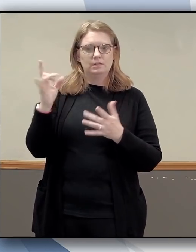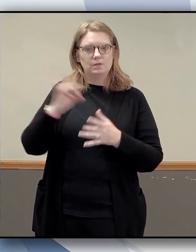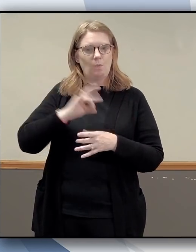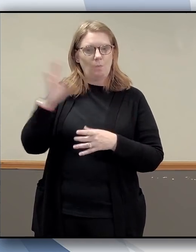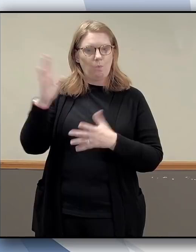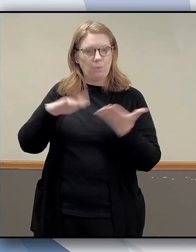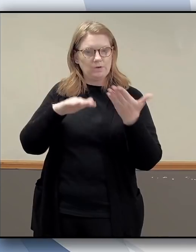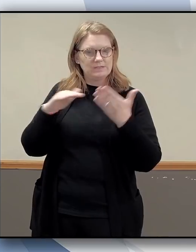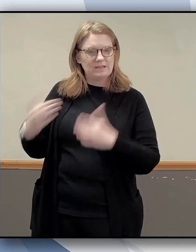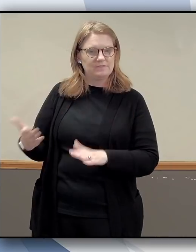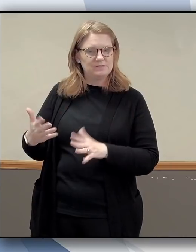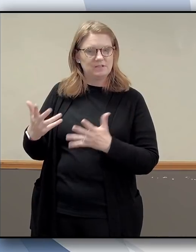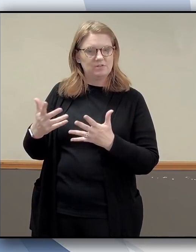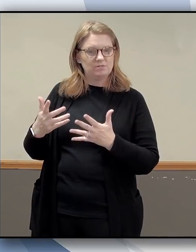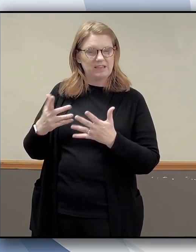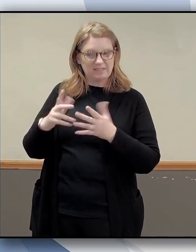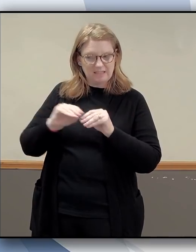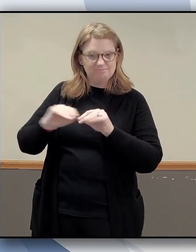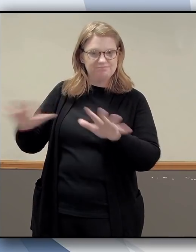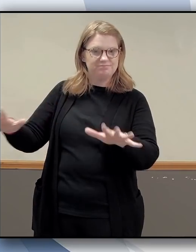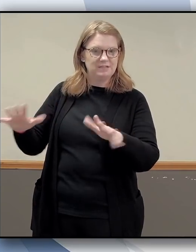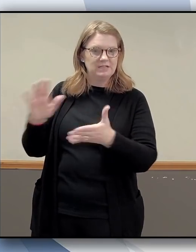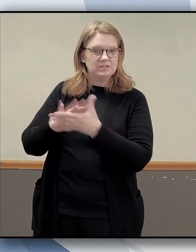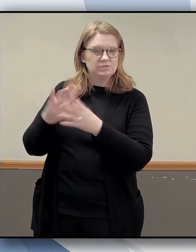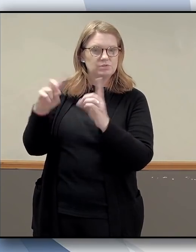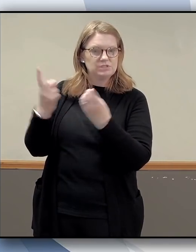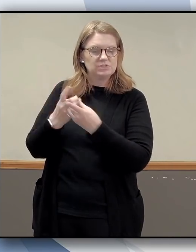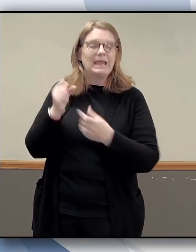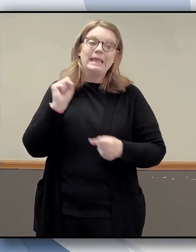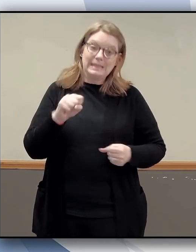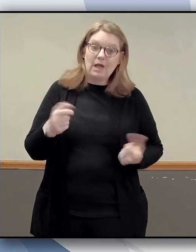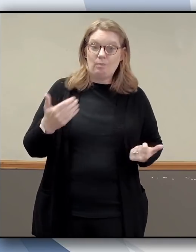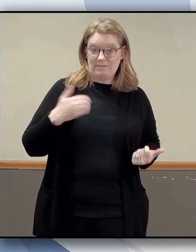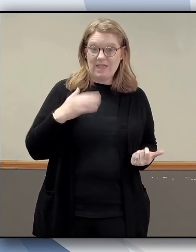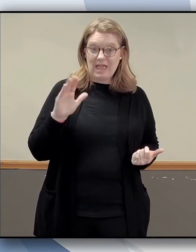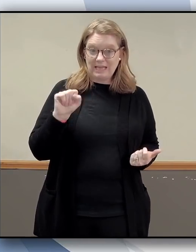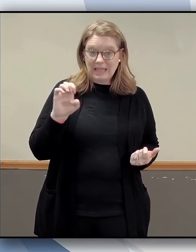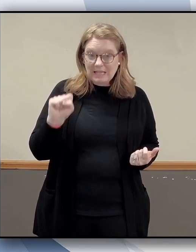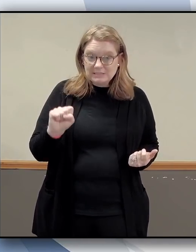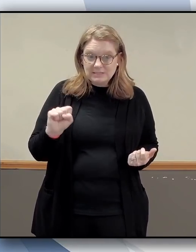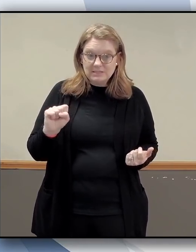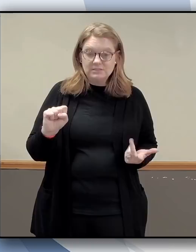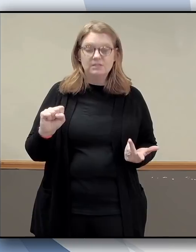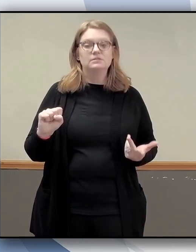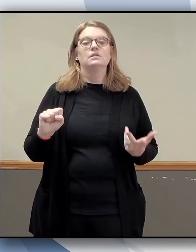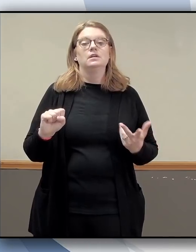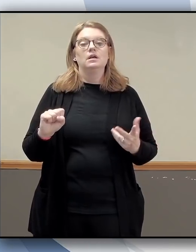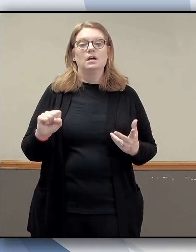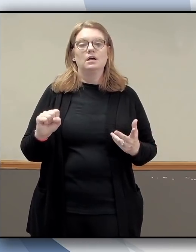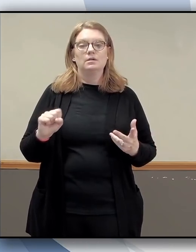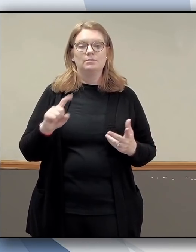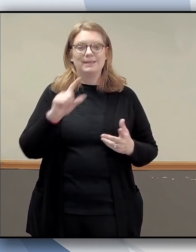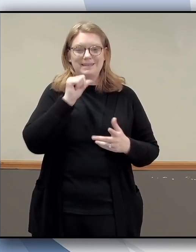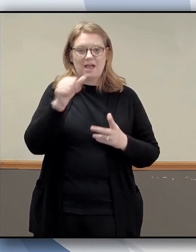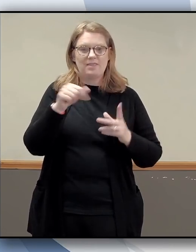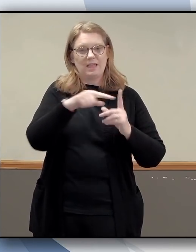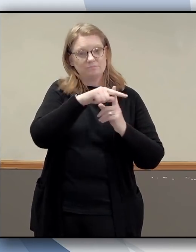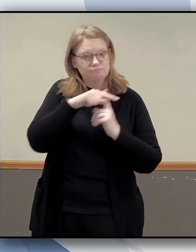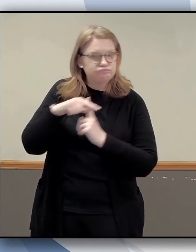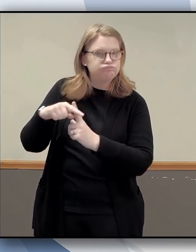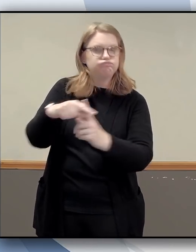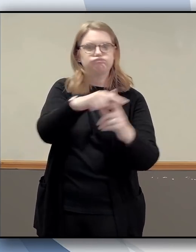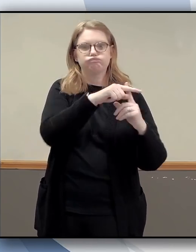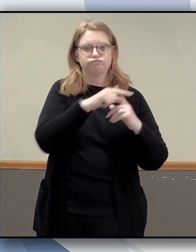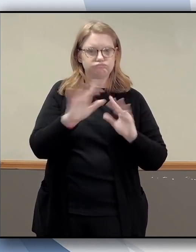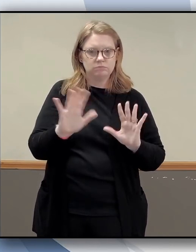outbreak in a school district? No, there have been cases, but not these kinds of outbreaks. And so this is, again, an example